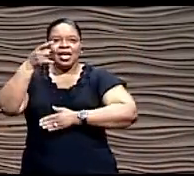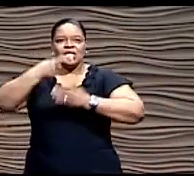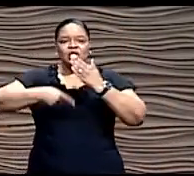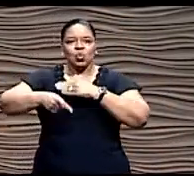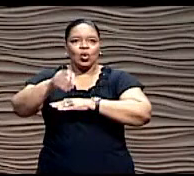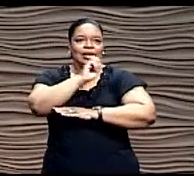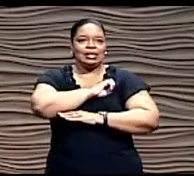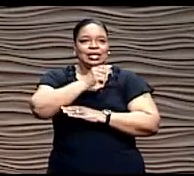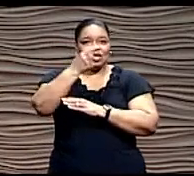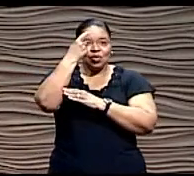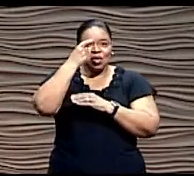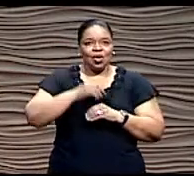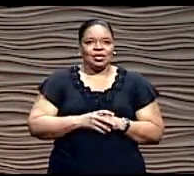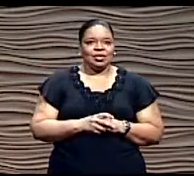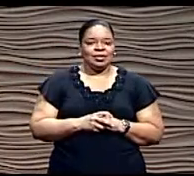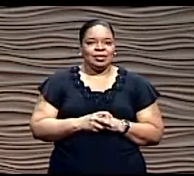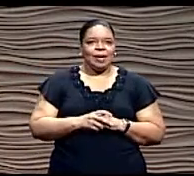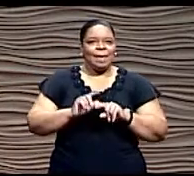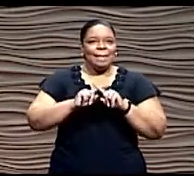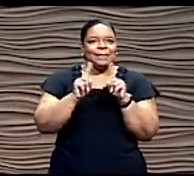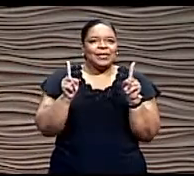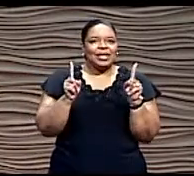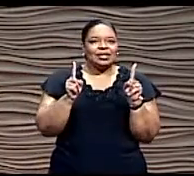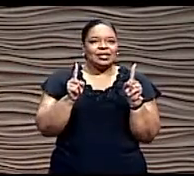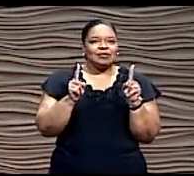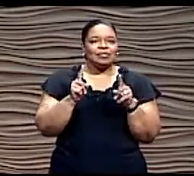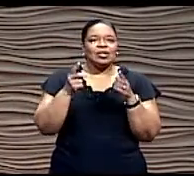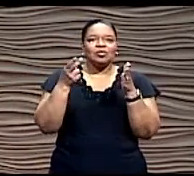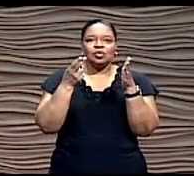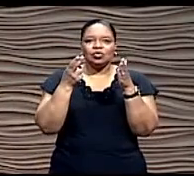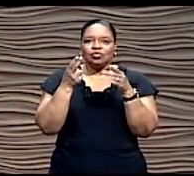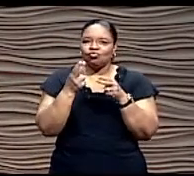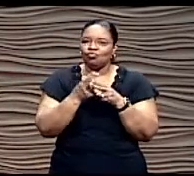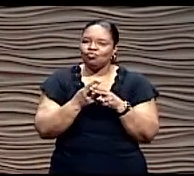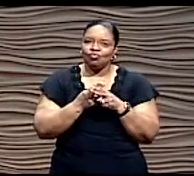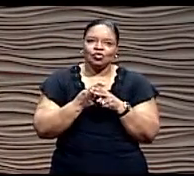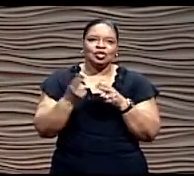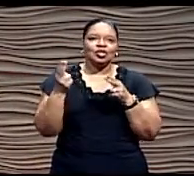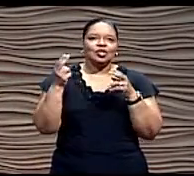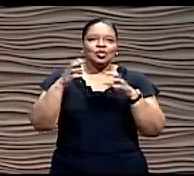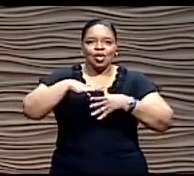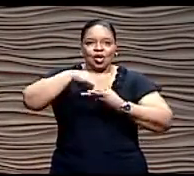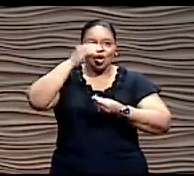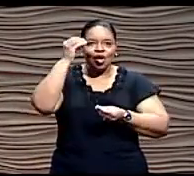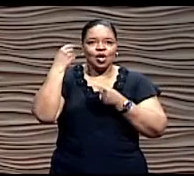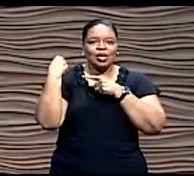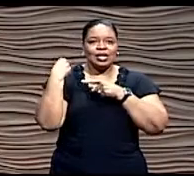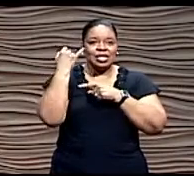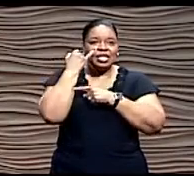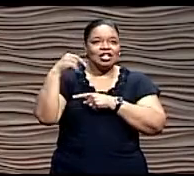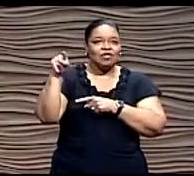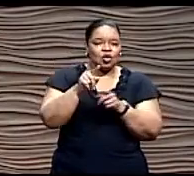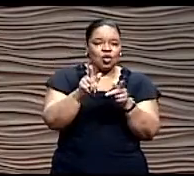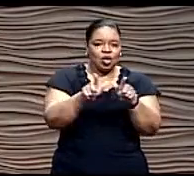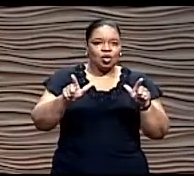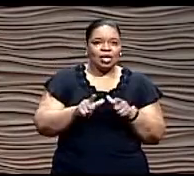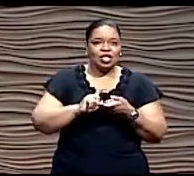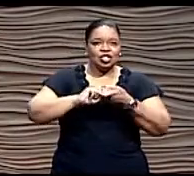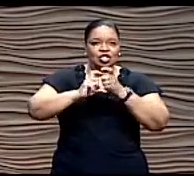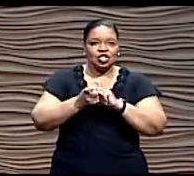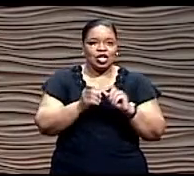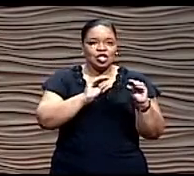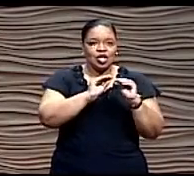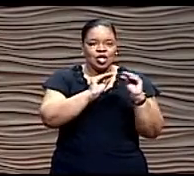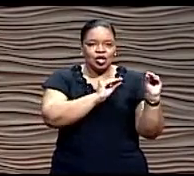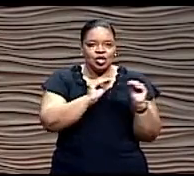thought. But he will soon learn quickly that even when your locations have changed and new